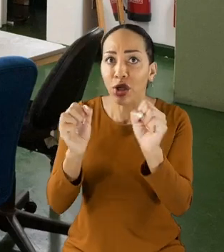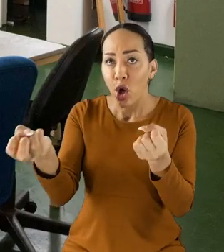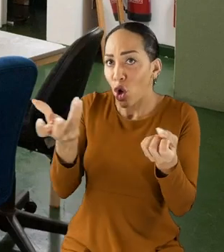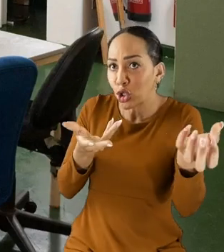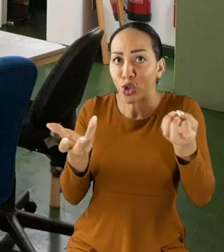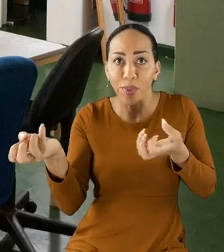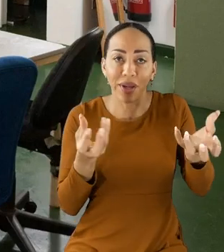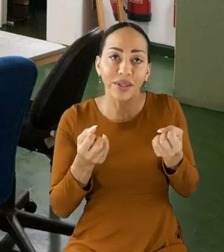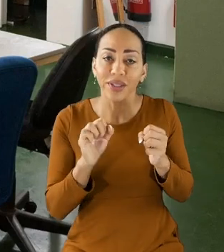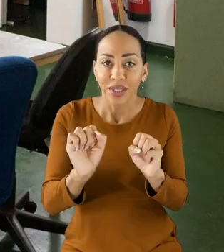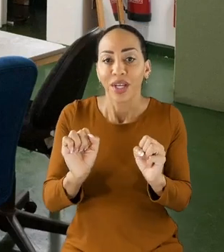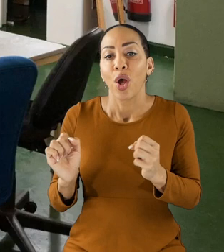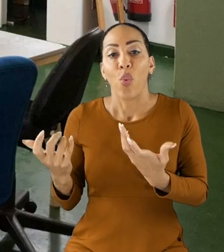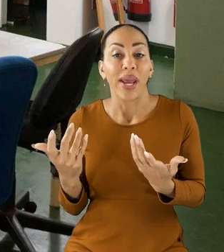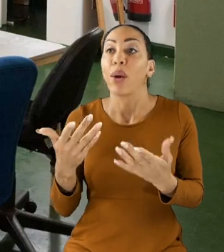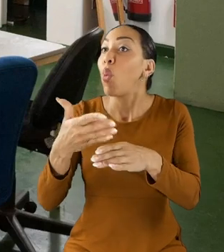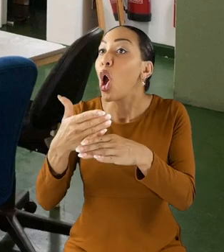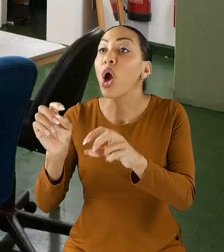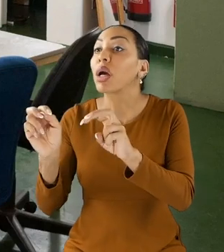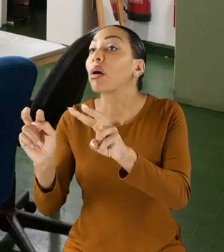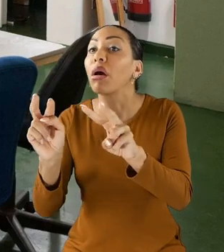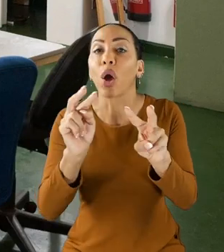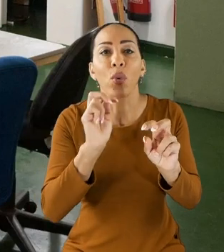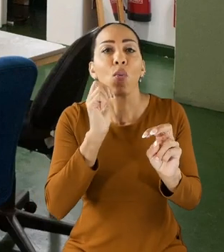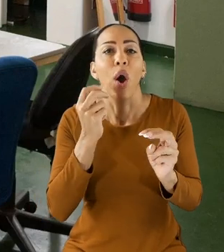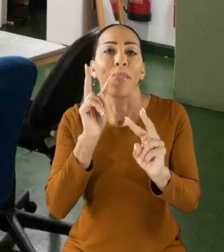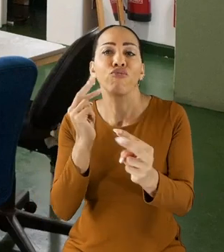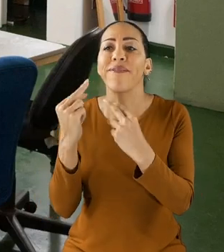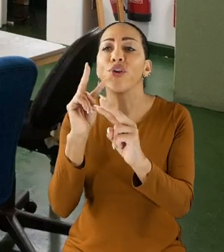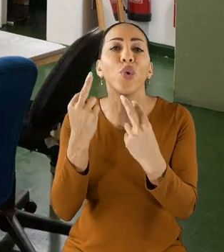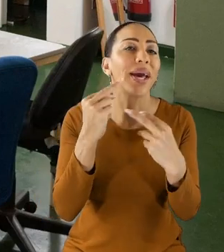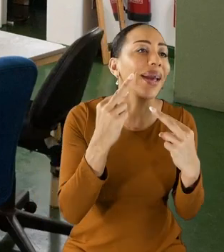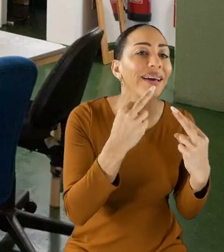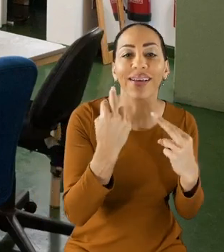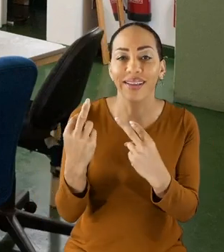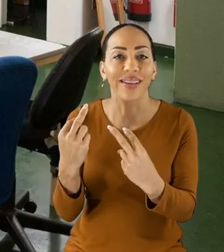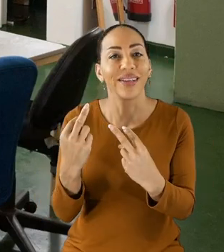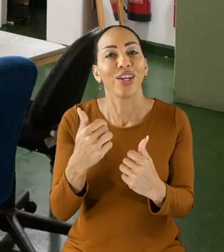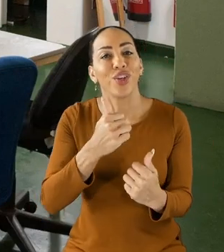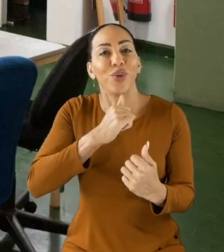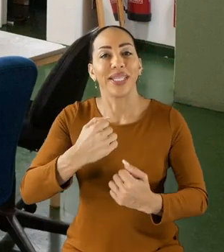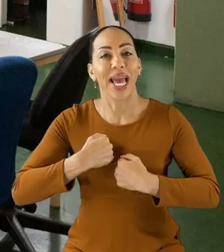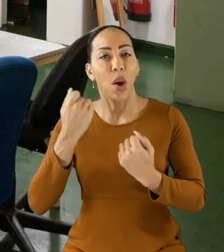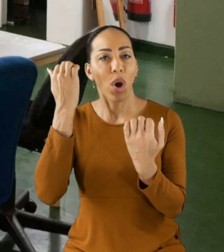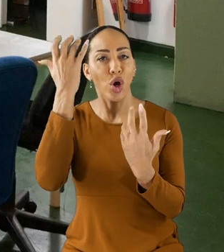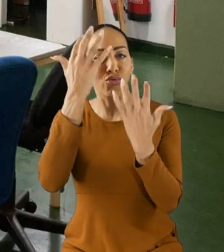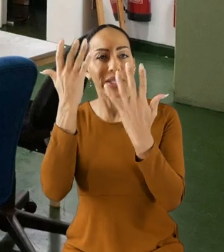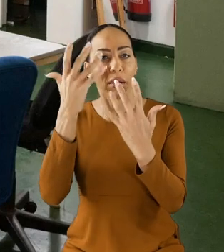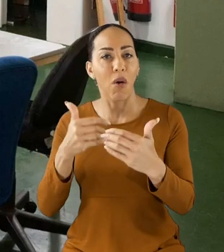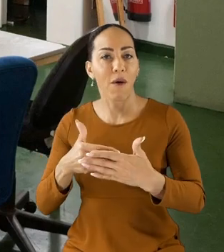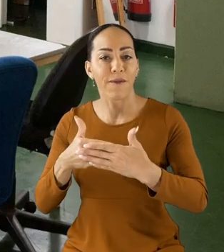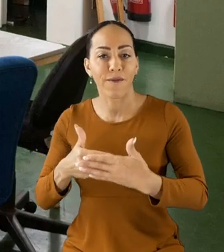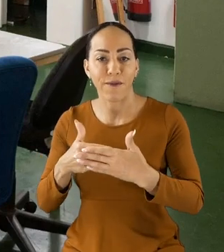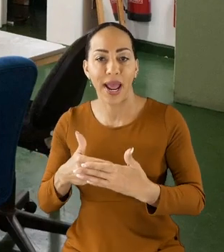And we'll be reviewing the works in progress, and using that sort of critical friend role to